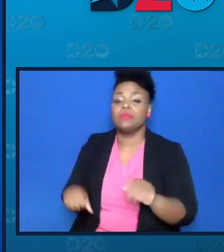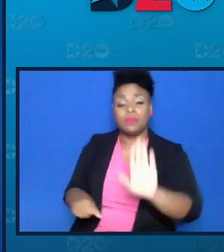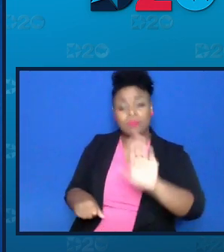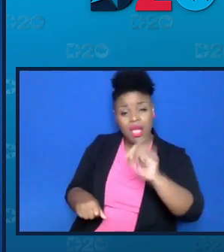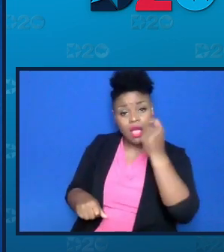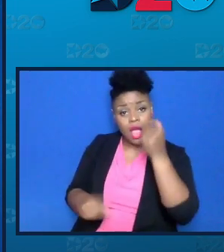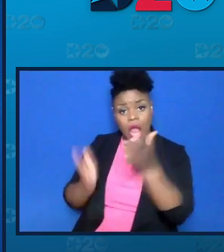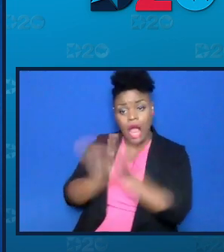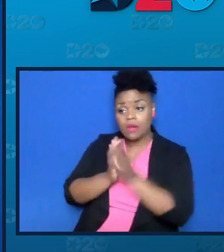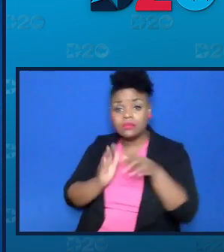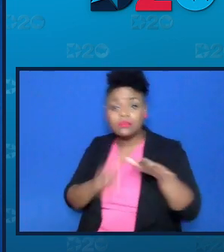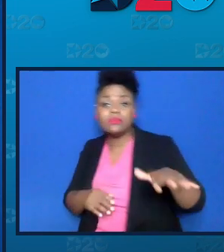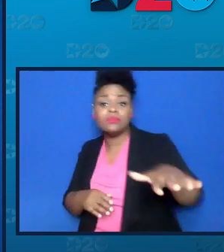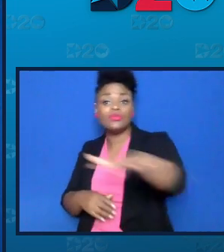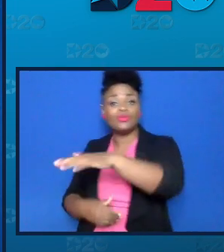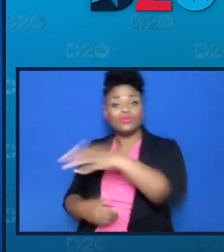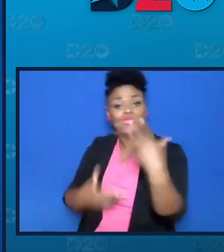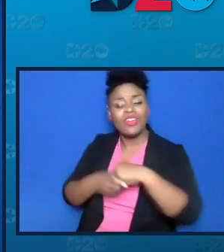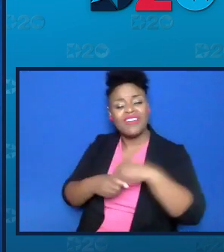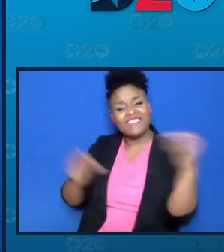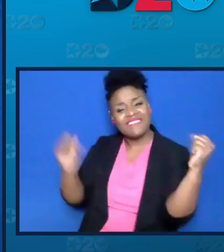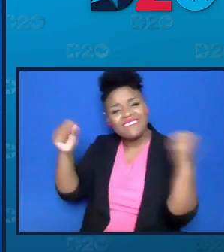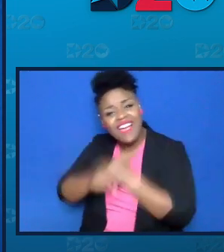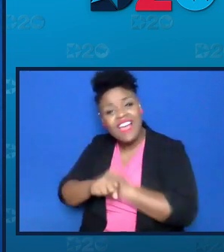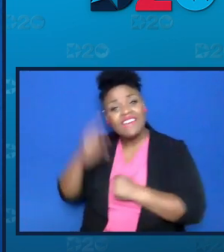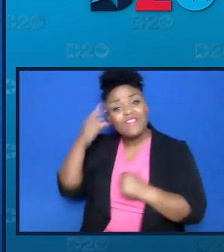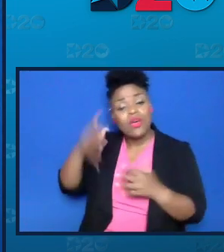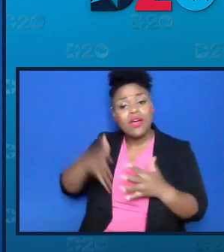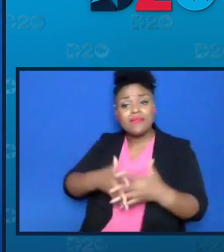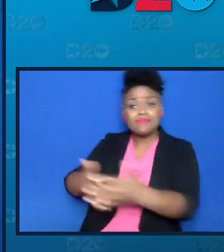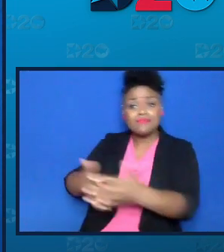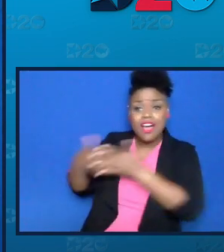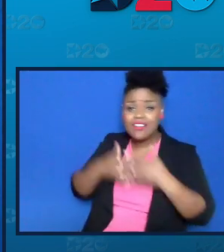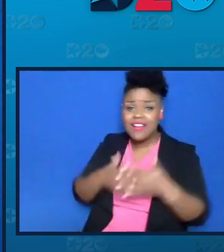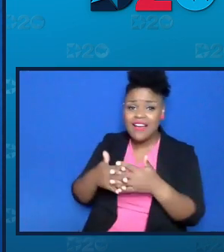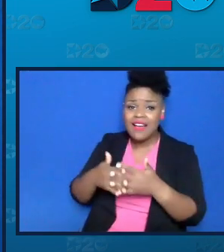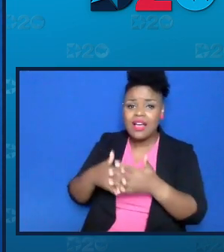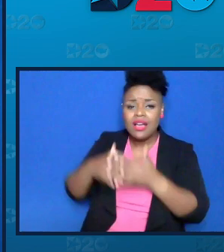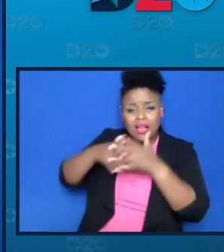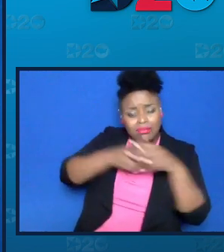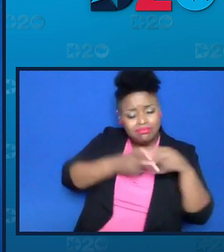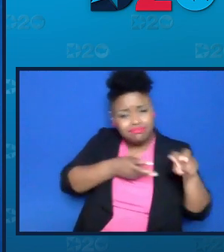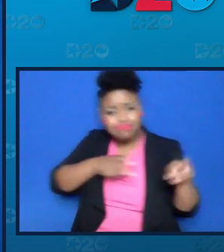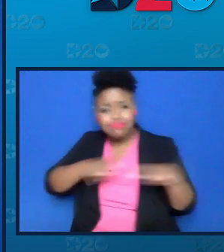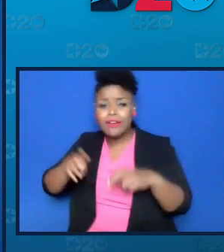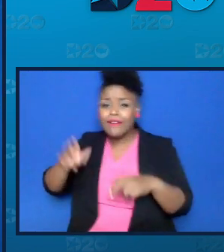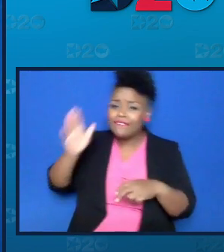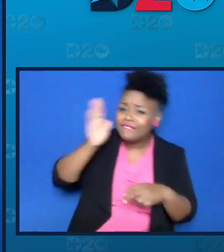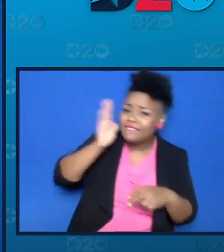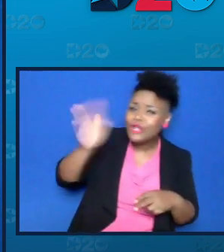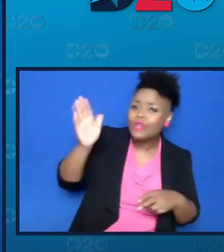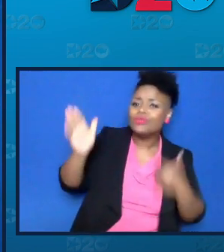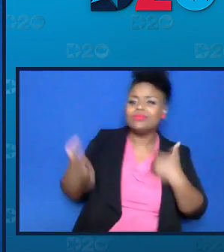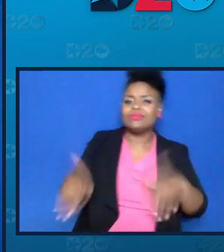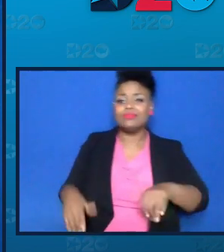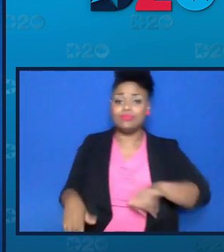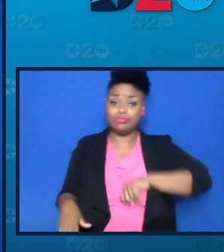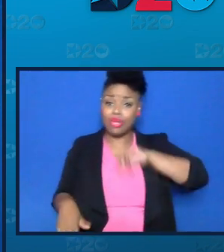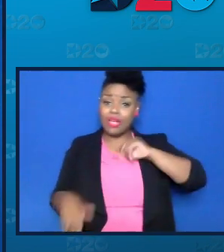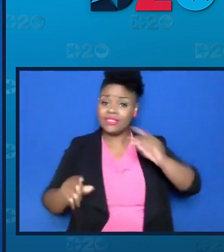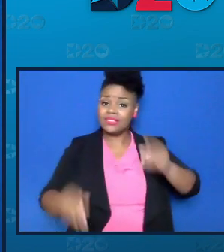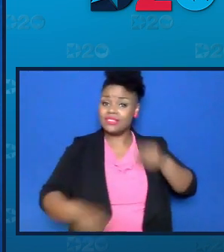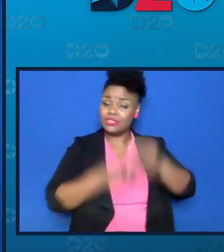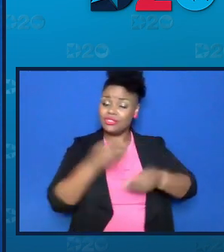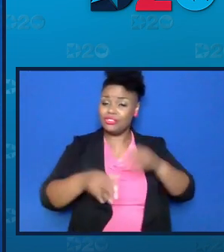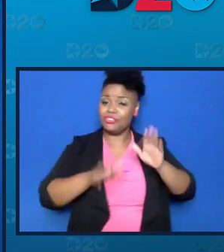America, turn the page for our country, and lead us forward to a future we'll actually be proud to leave to our children. And